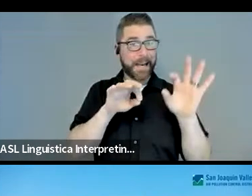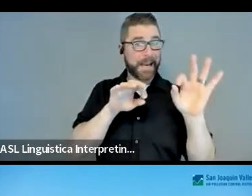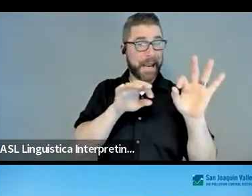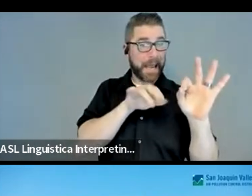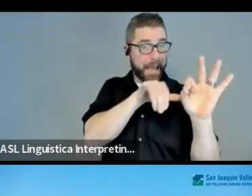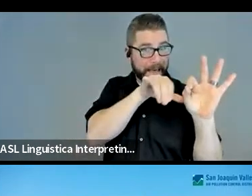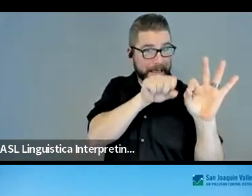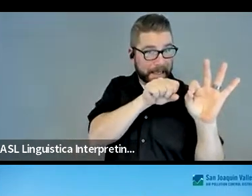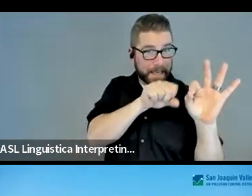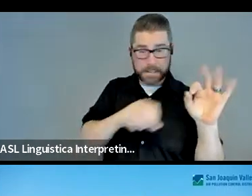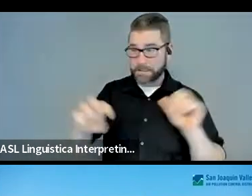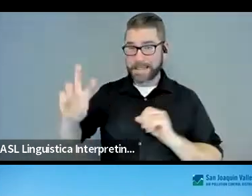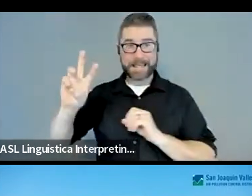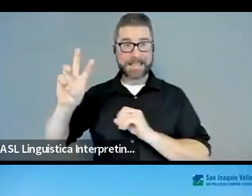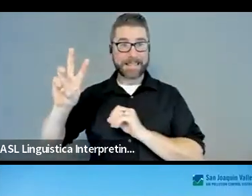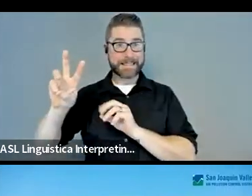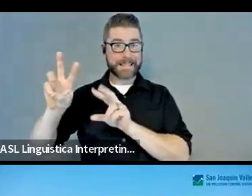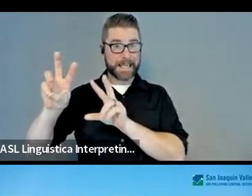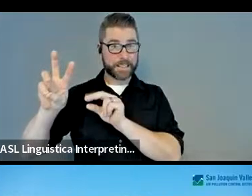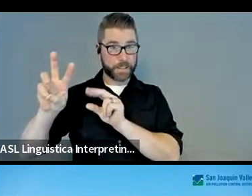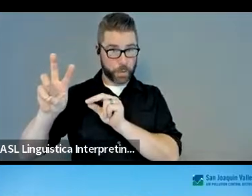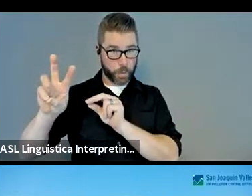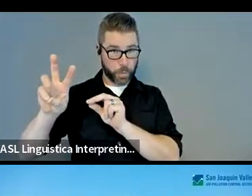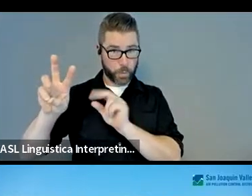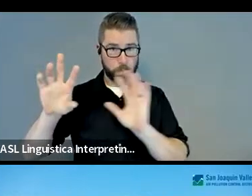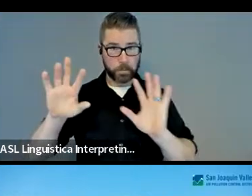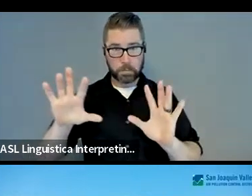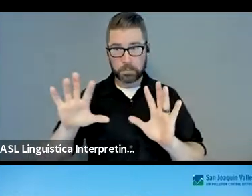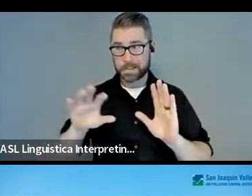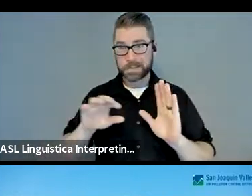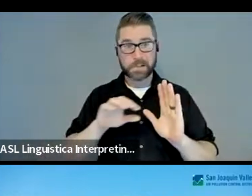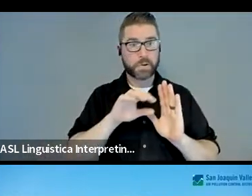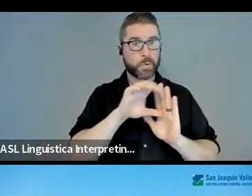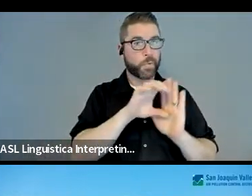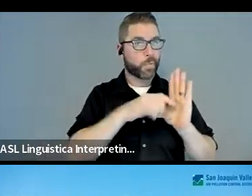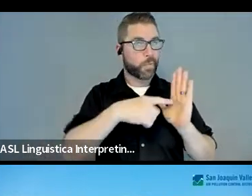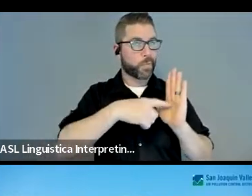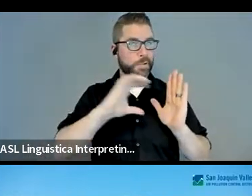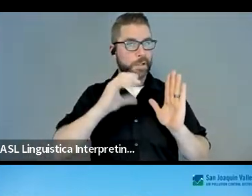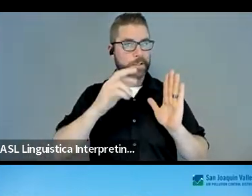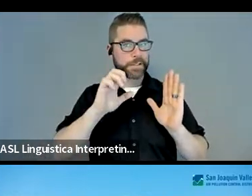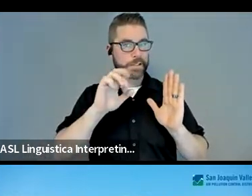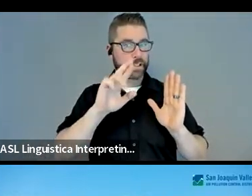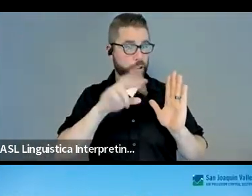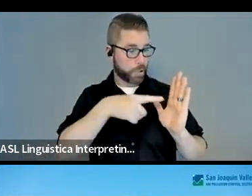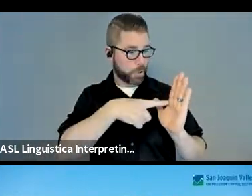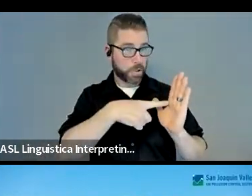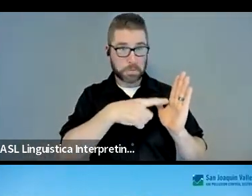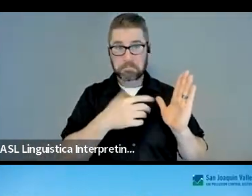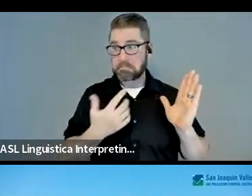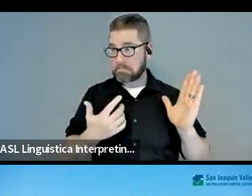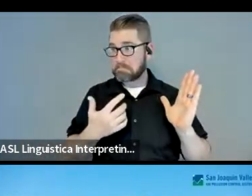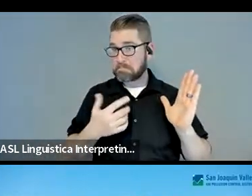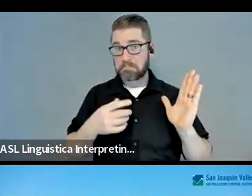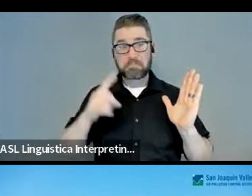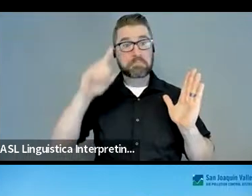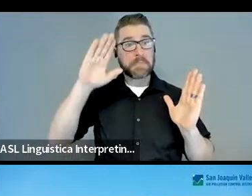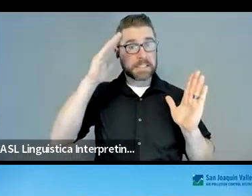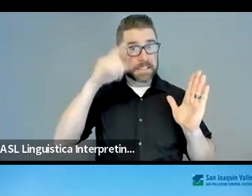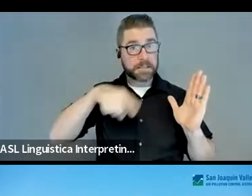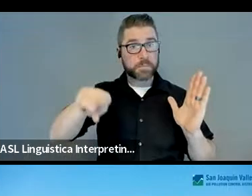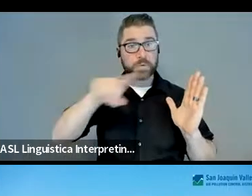this time, based on how the charter was designed with your input, you are ready to go into a formal